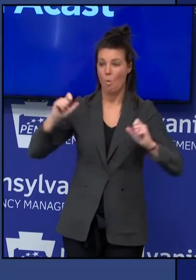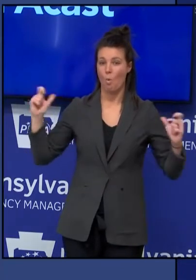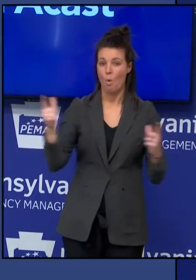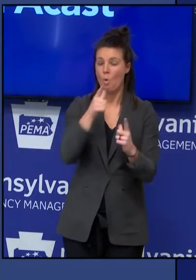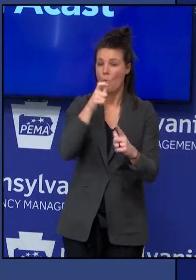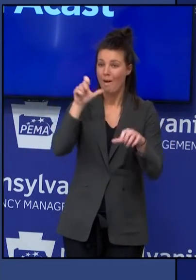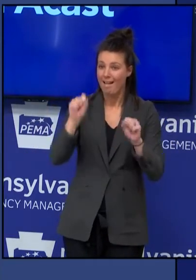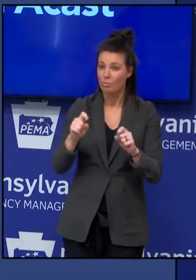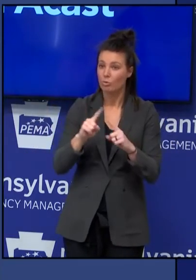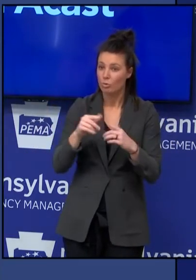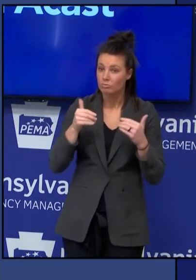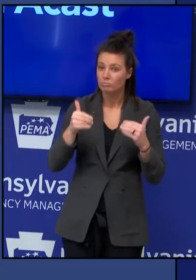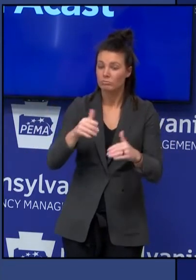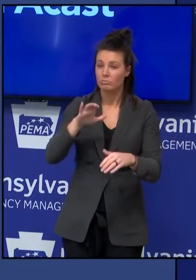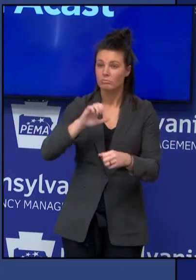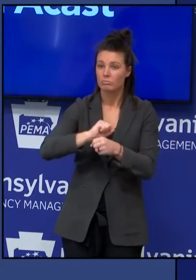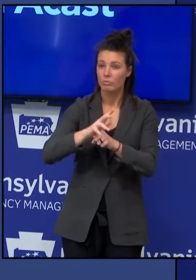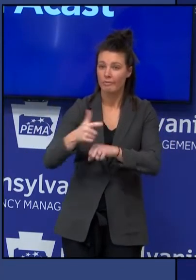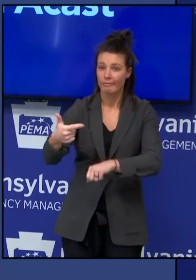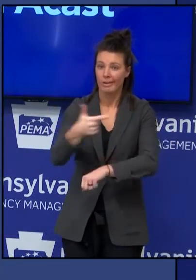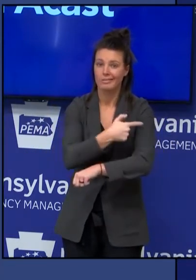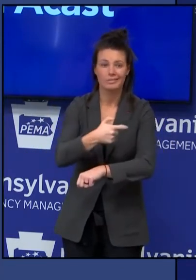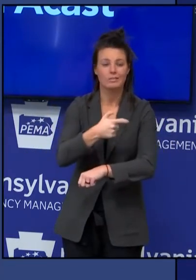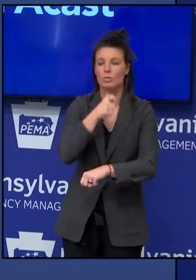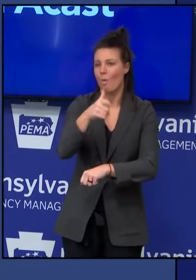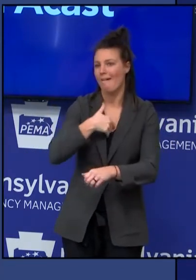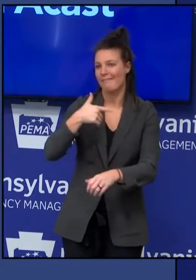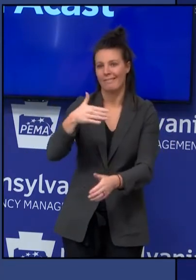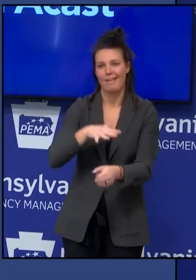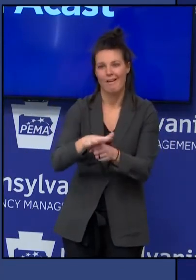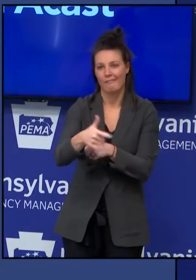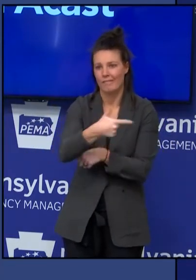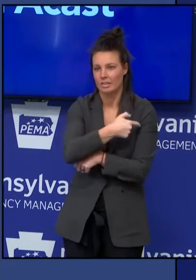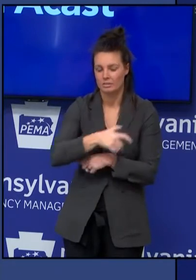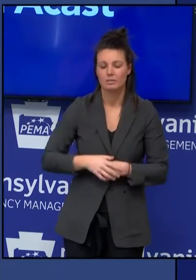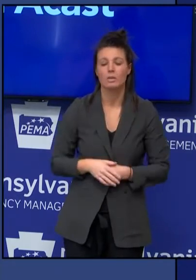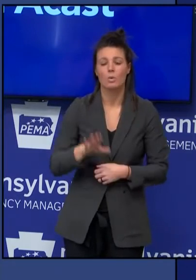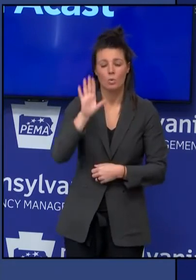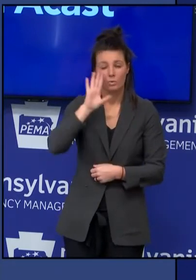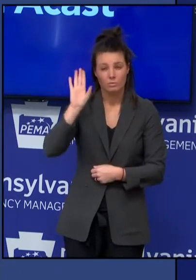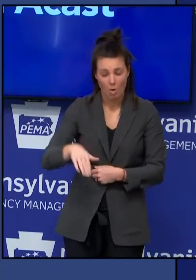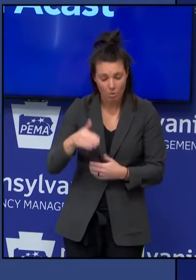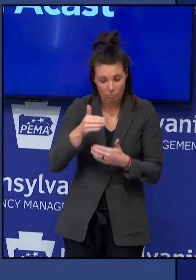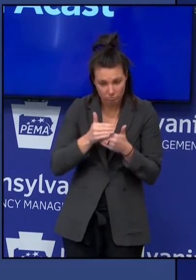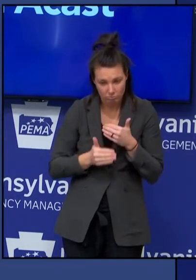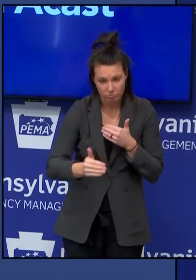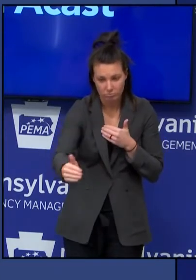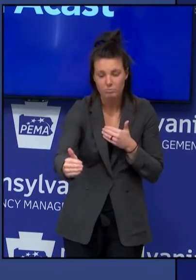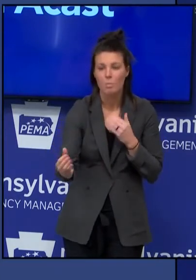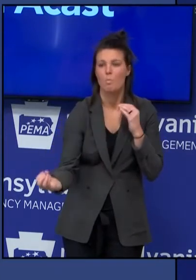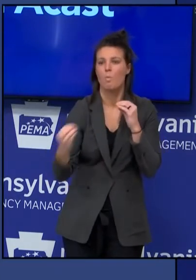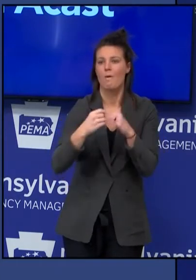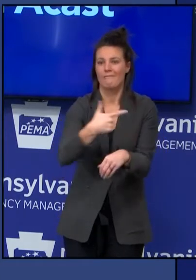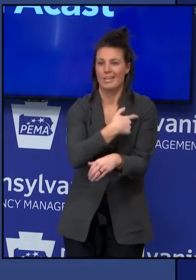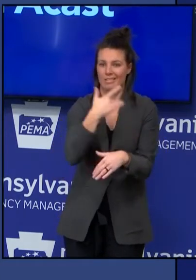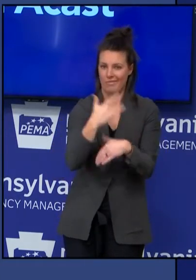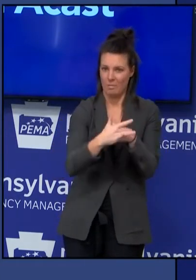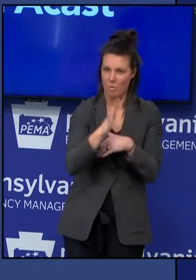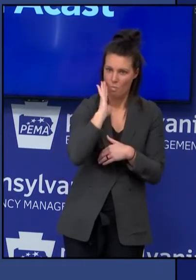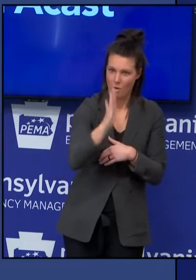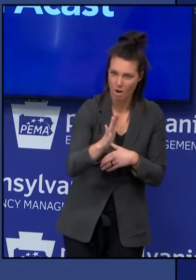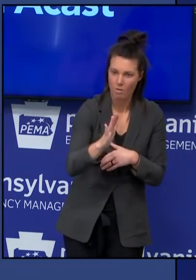is eligible to get it. We know that there will be more vaccine in the future and we're working to